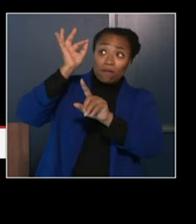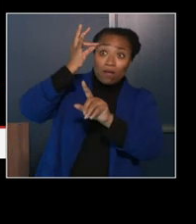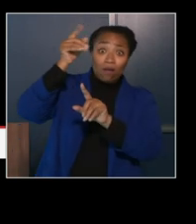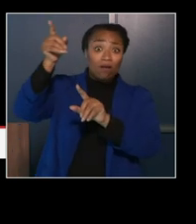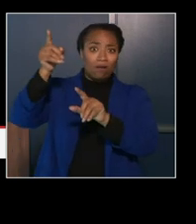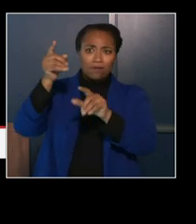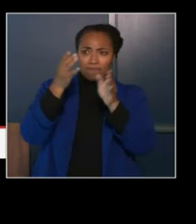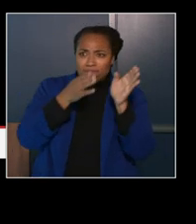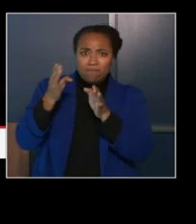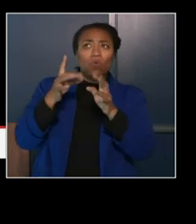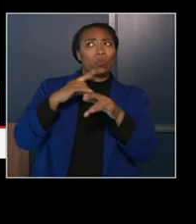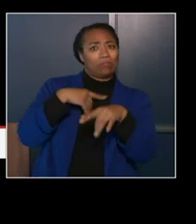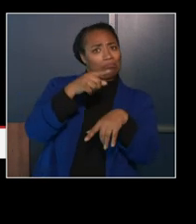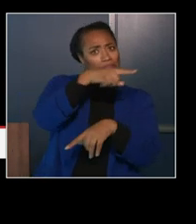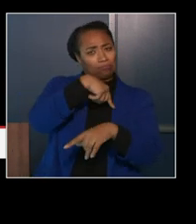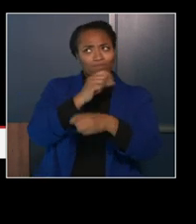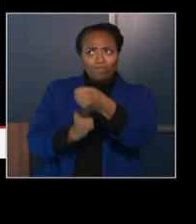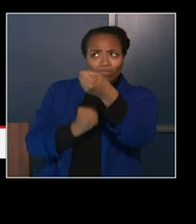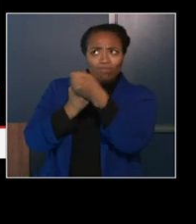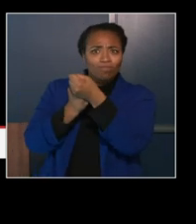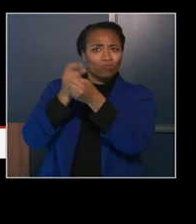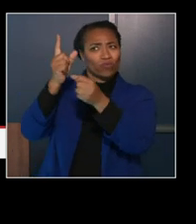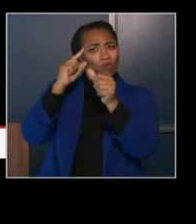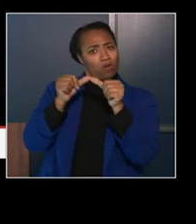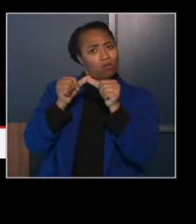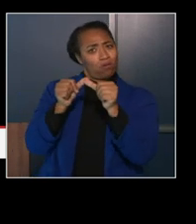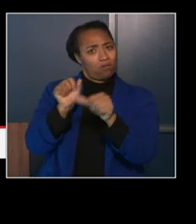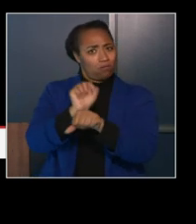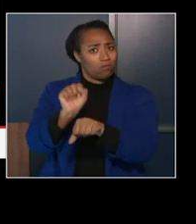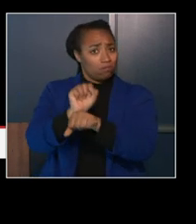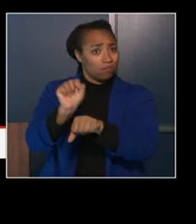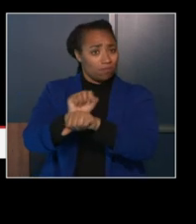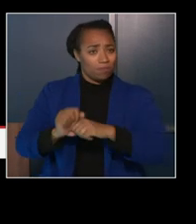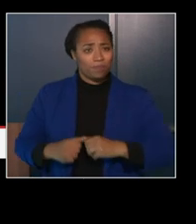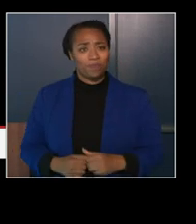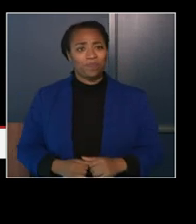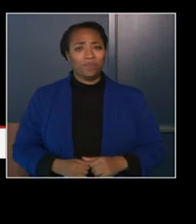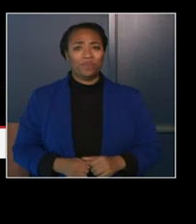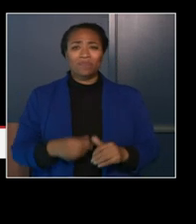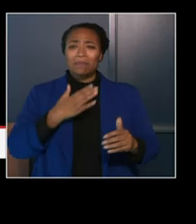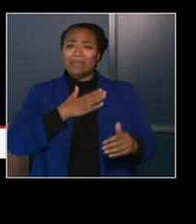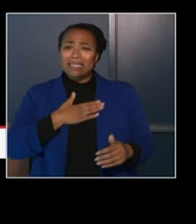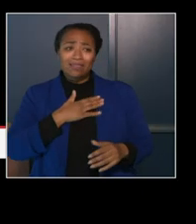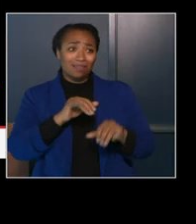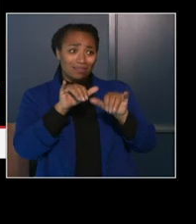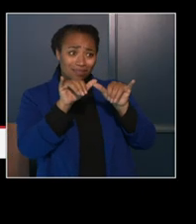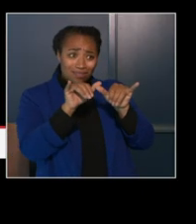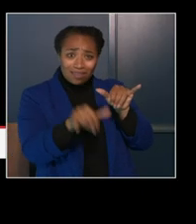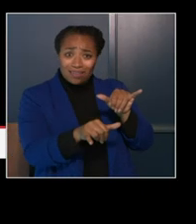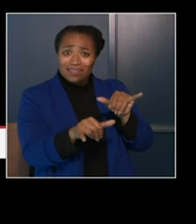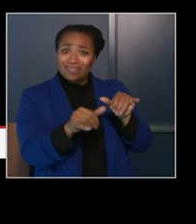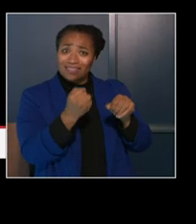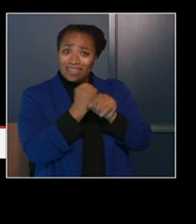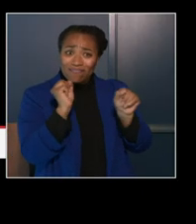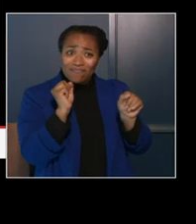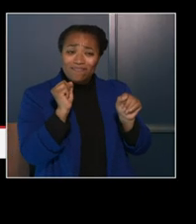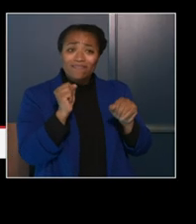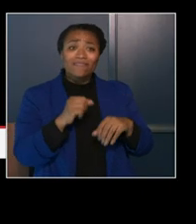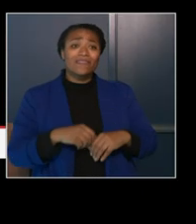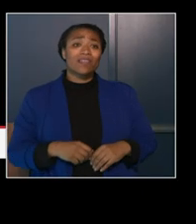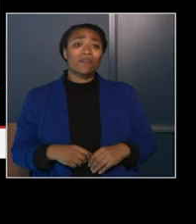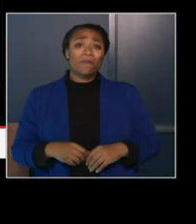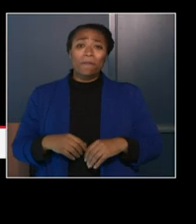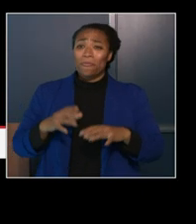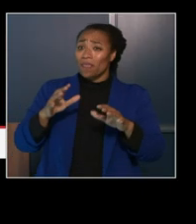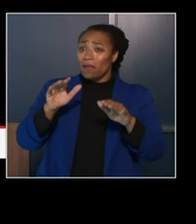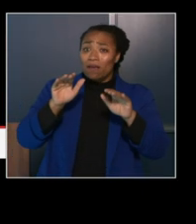wrap up by asking everyone to stay safe, check on your neighbors, spread the word about staying off the road,